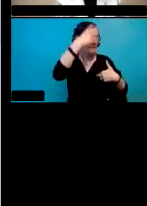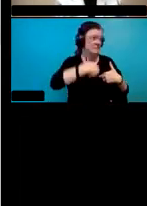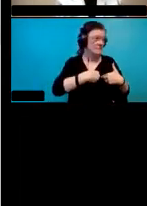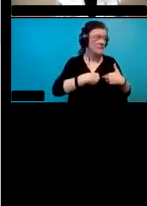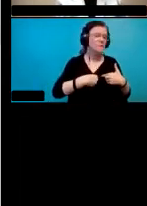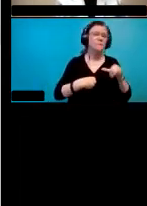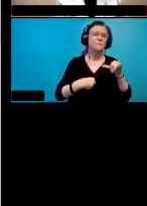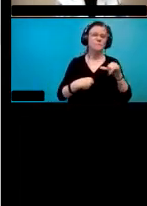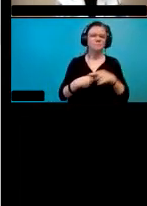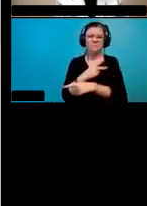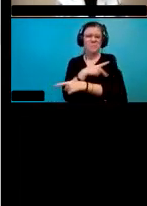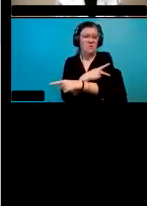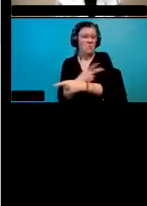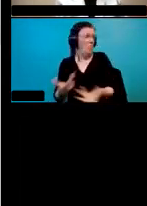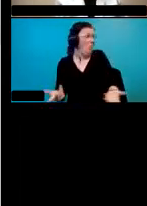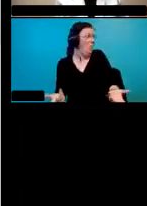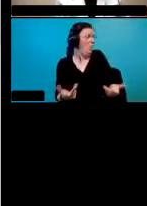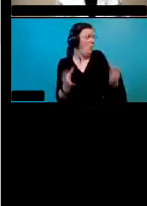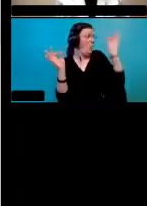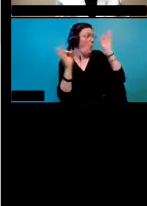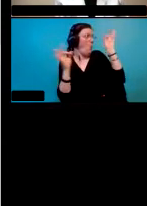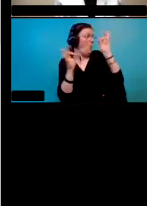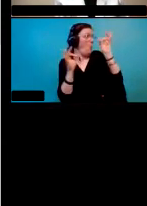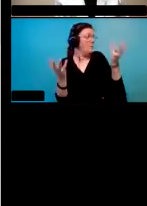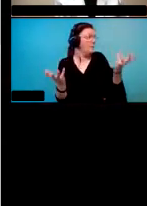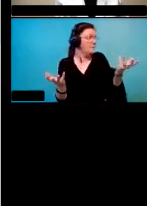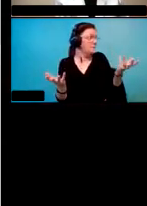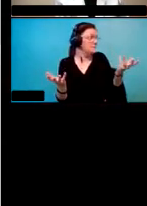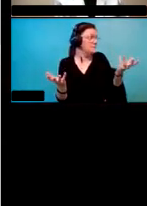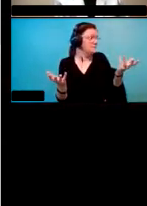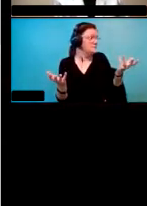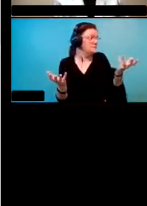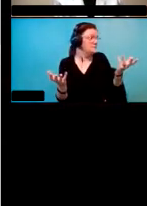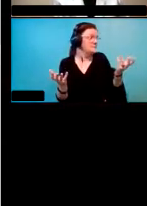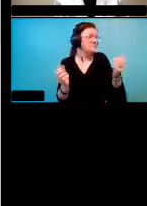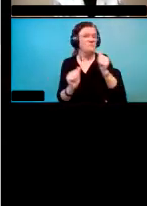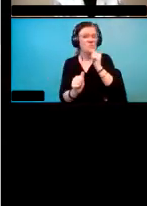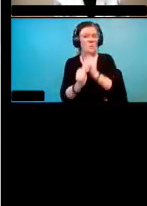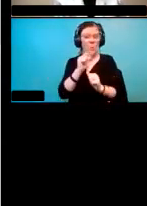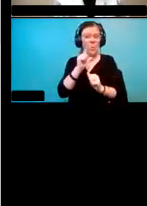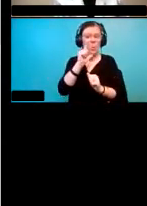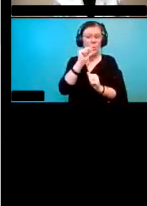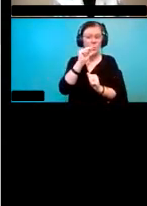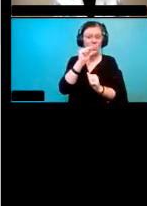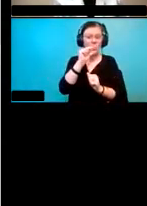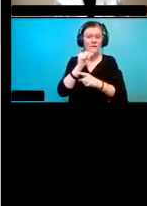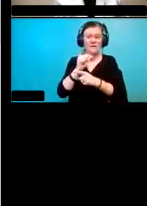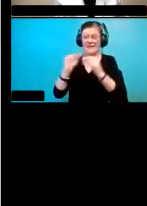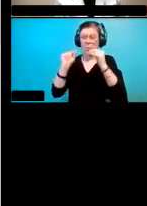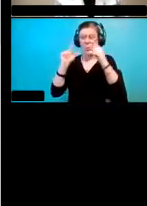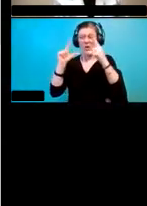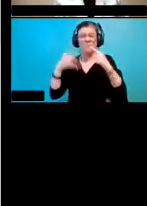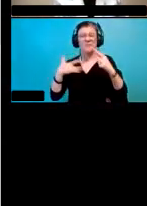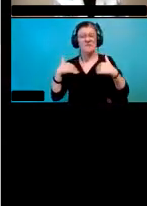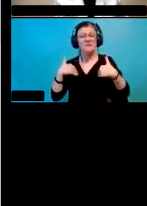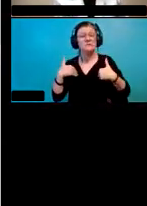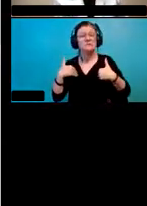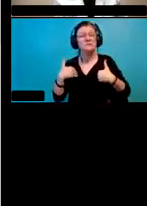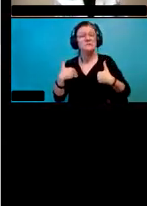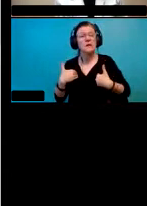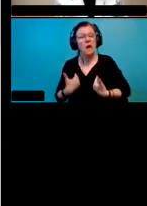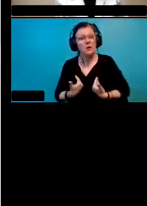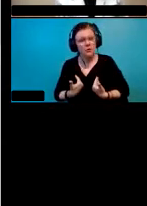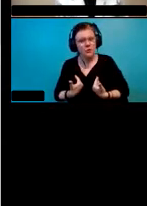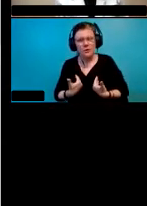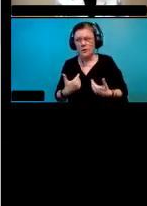the patients notice it during the night. Mostly though, they wake up just kind of feeling tired, like